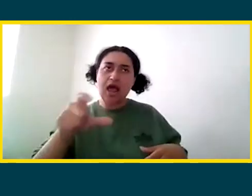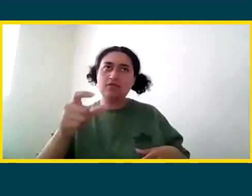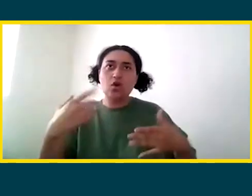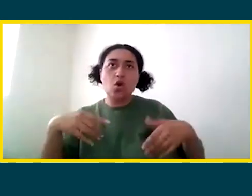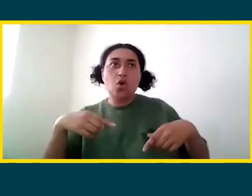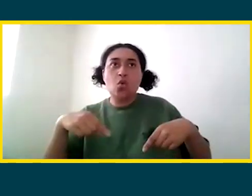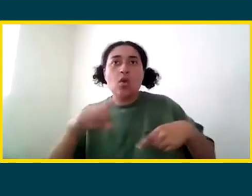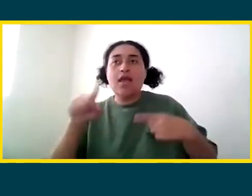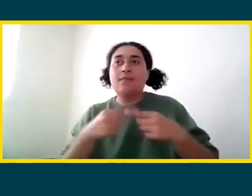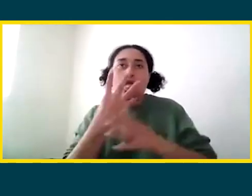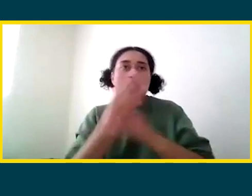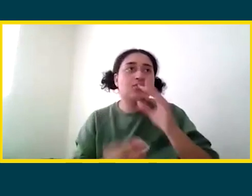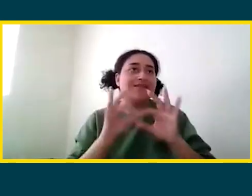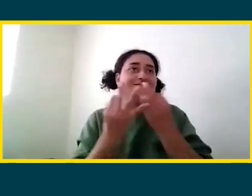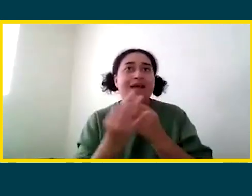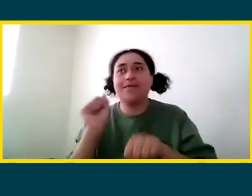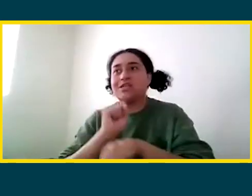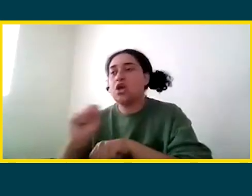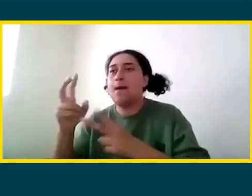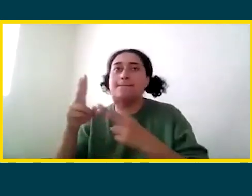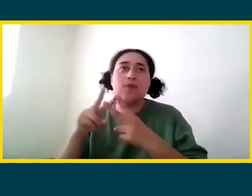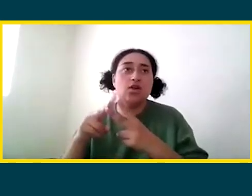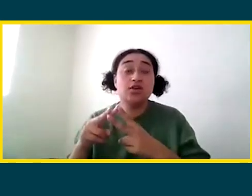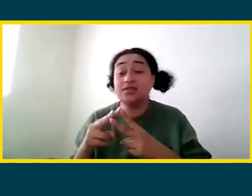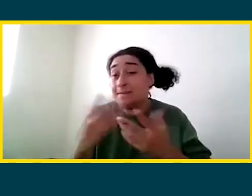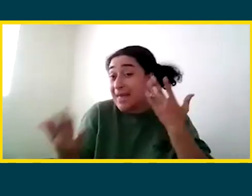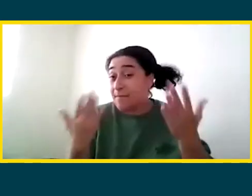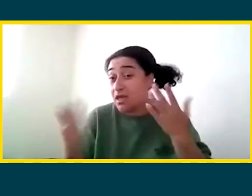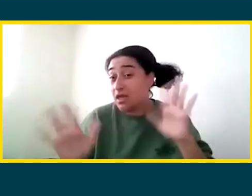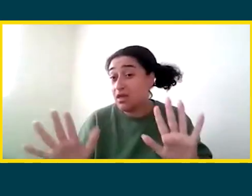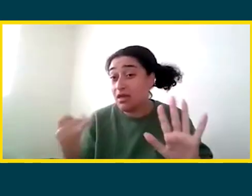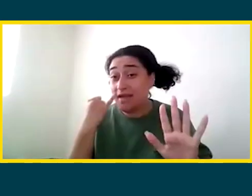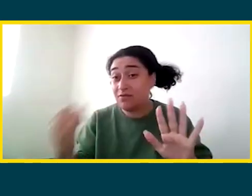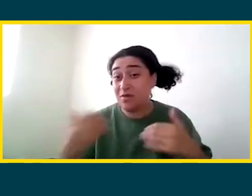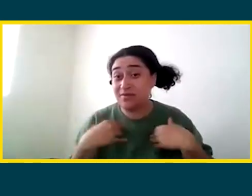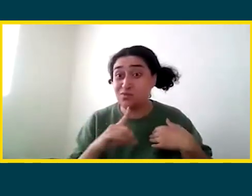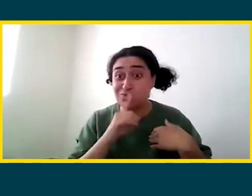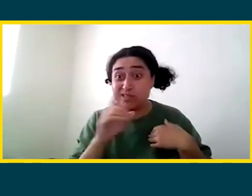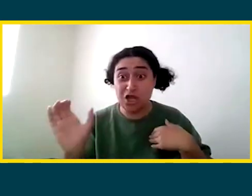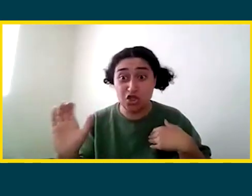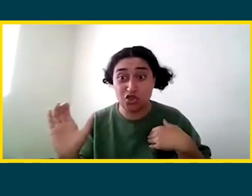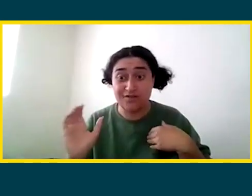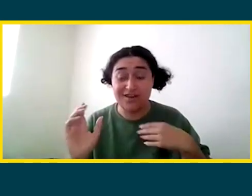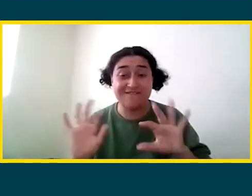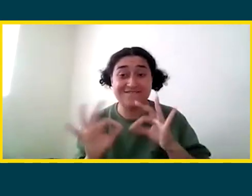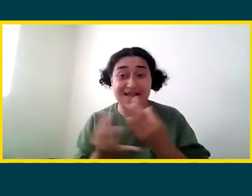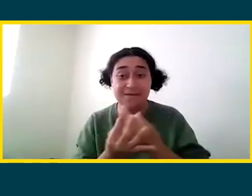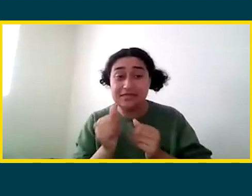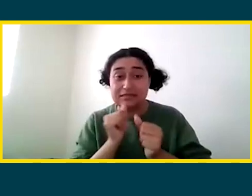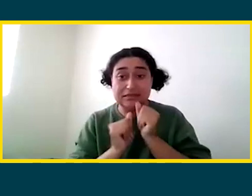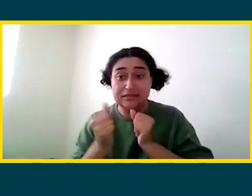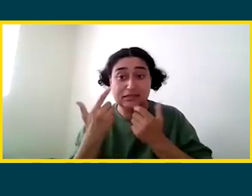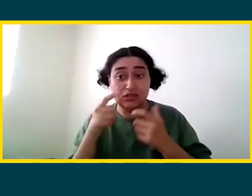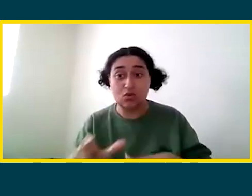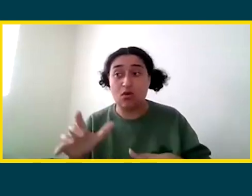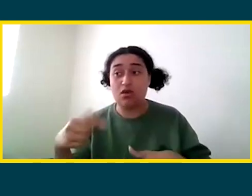losing your housing, losing your family, losing your partners. I mean, maybe you do, depending on if you've got some really conservative family who doesn't think you should be getting a